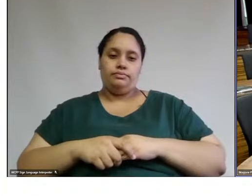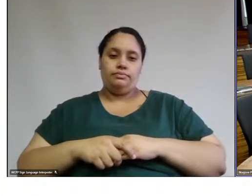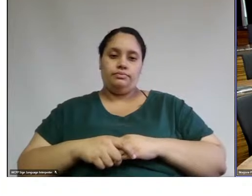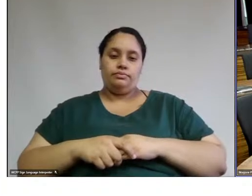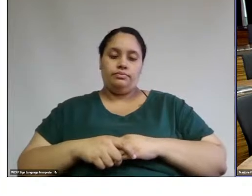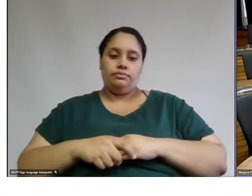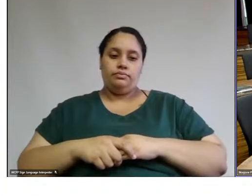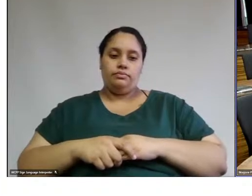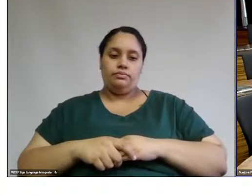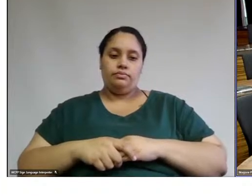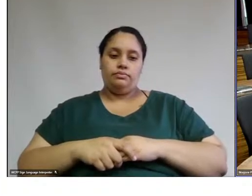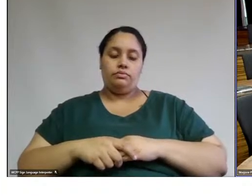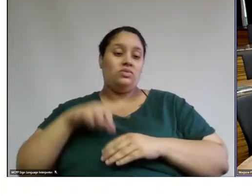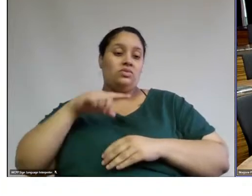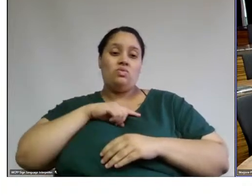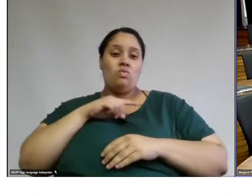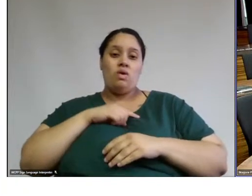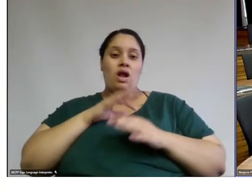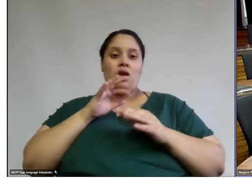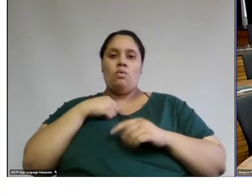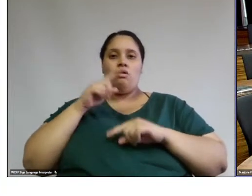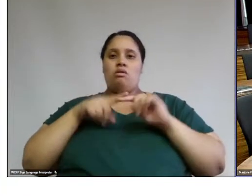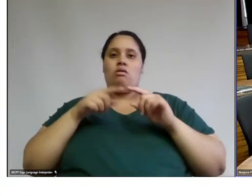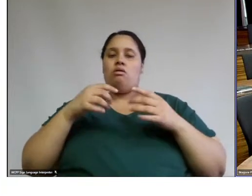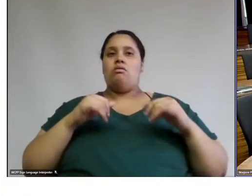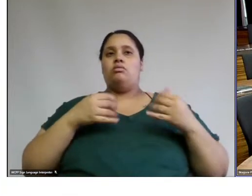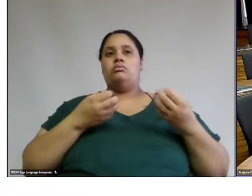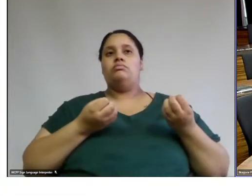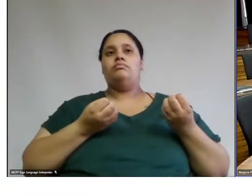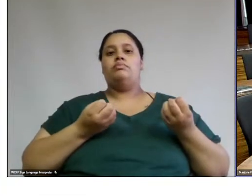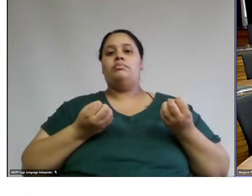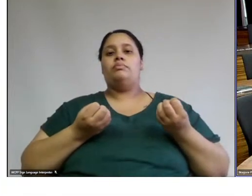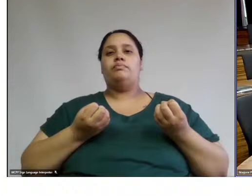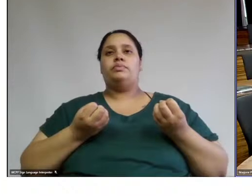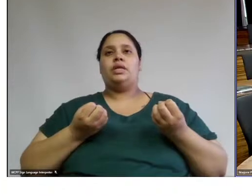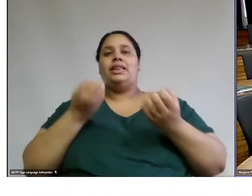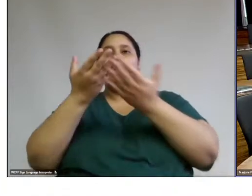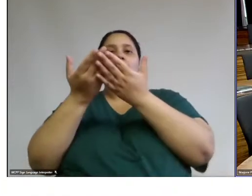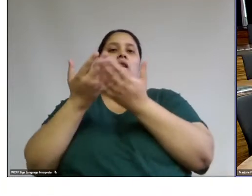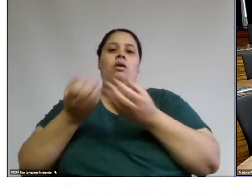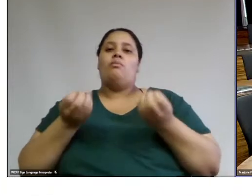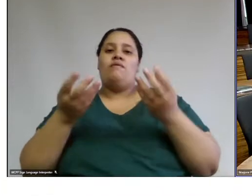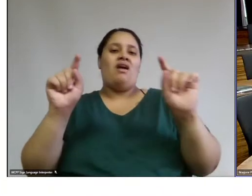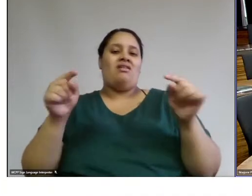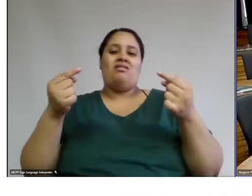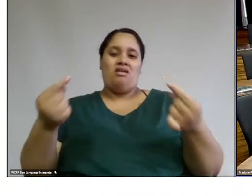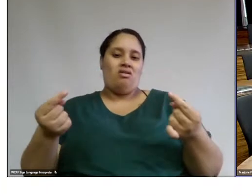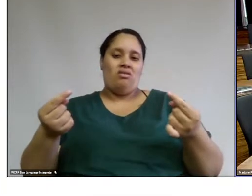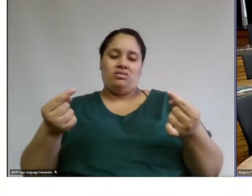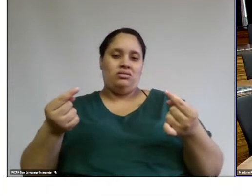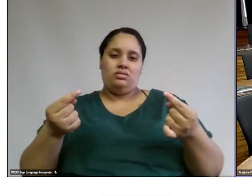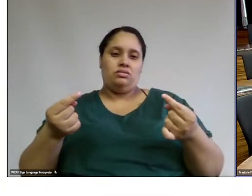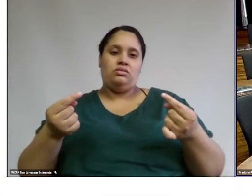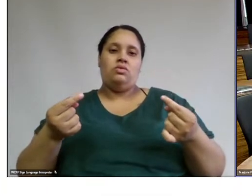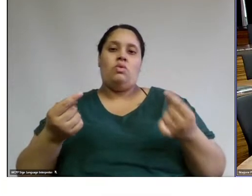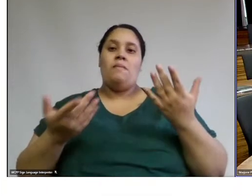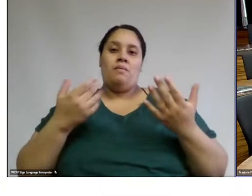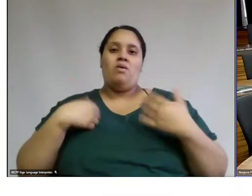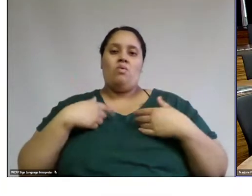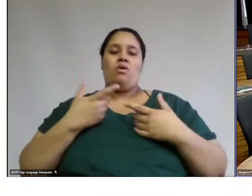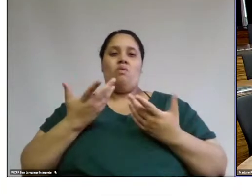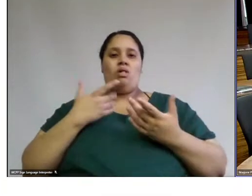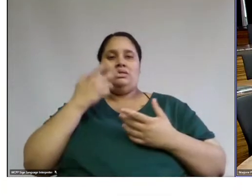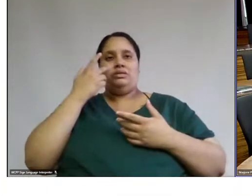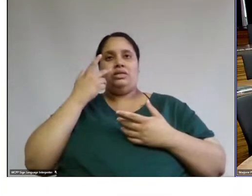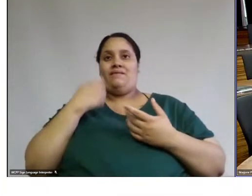Because otherwise we can't award those tenders, and we can find ourselves sometimes in a legal or litigation matter